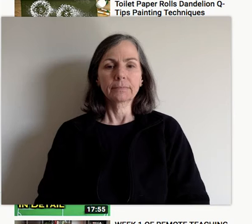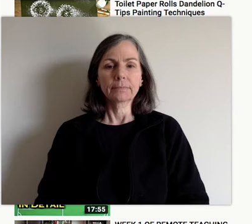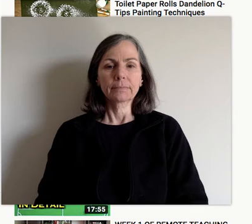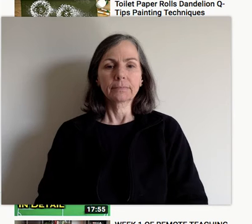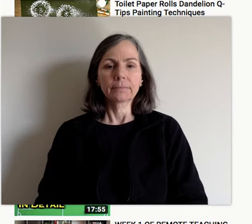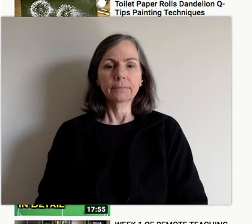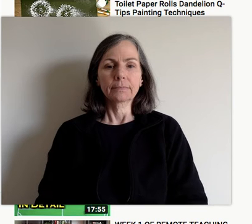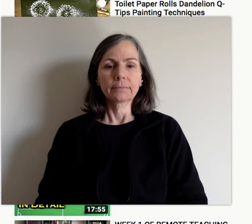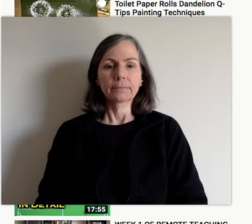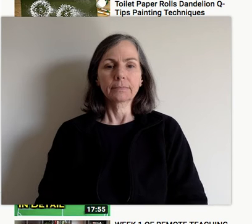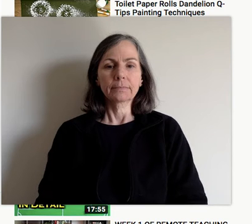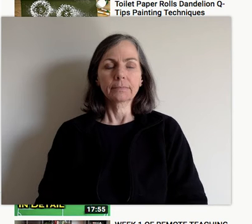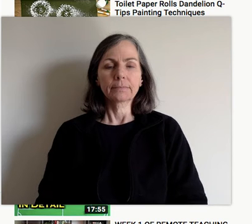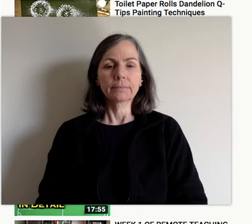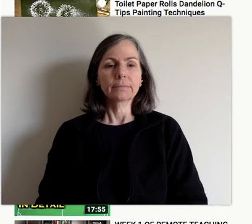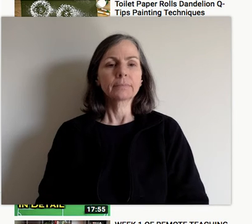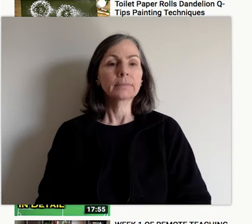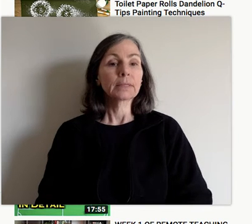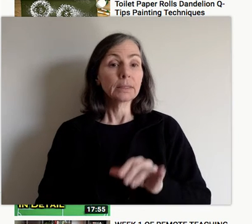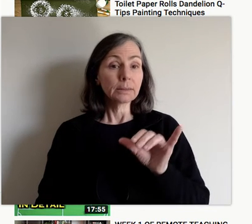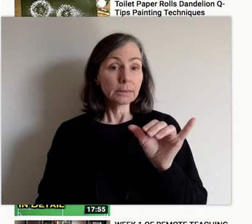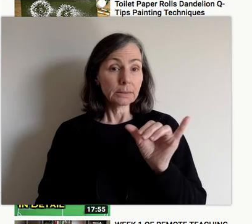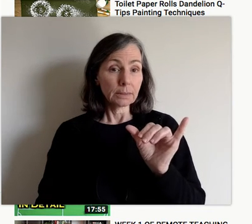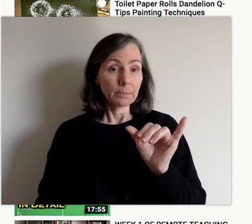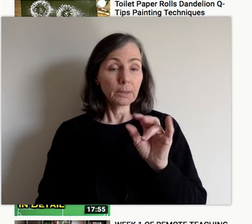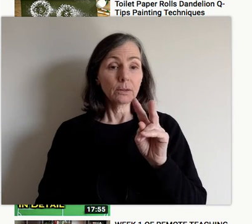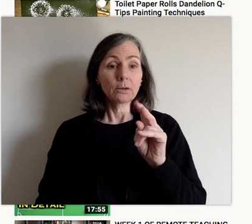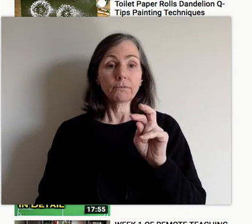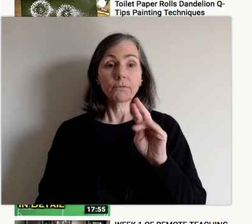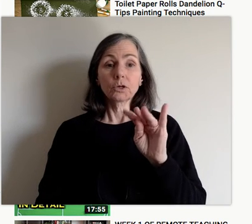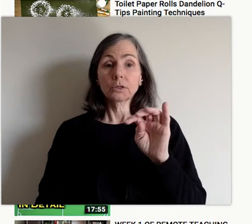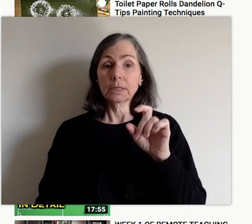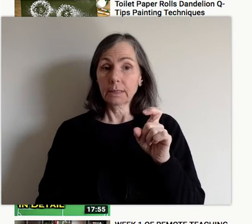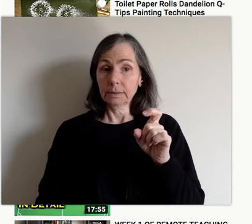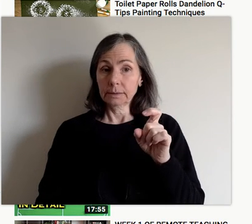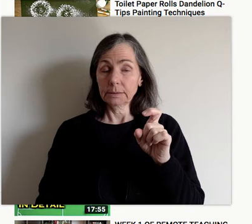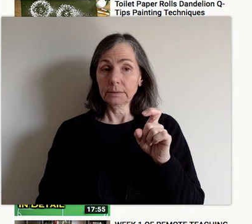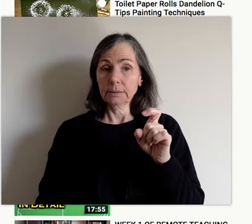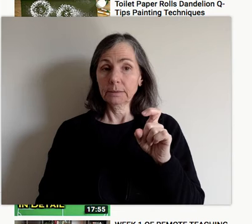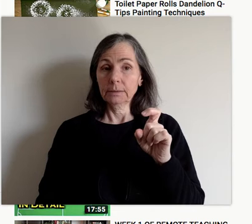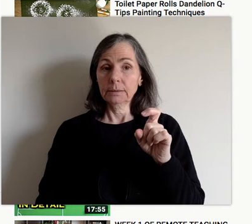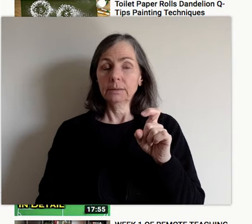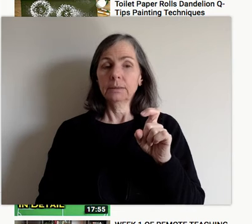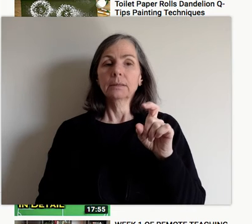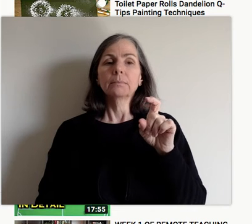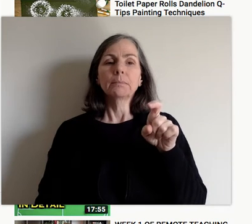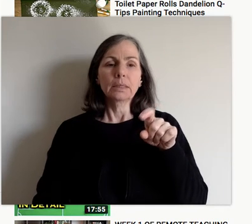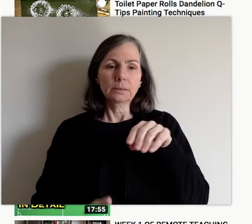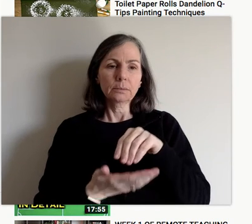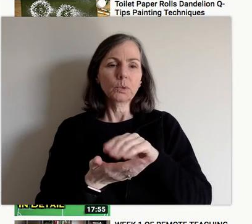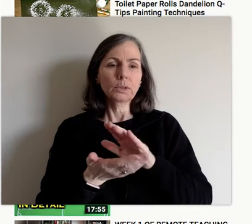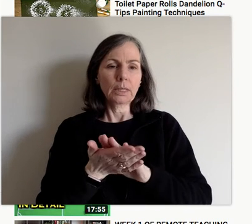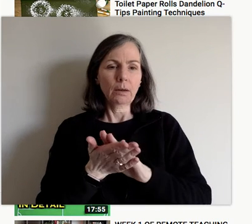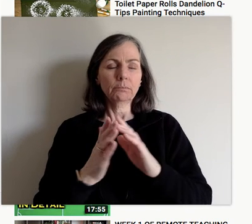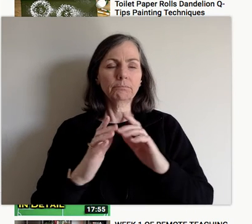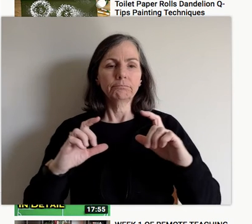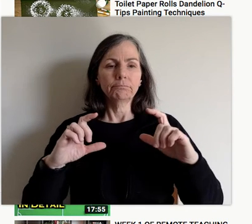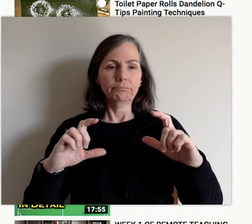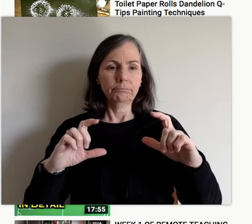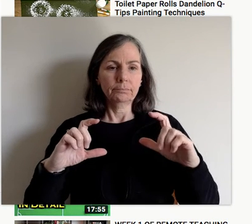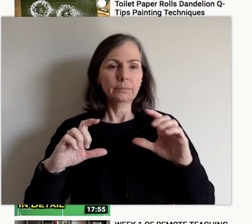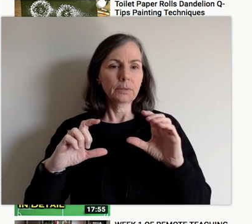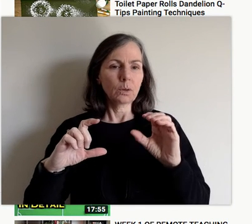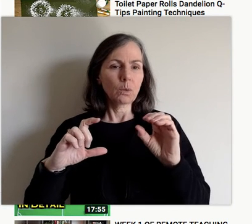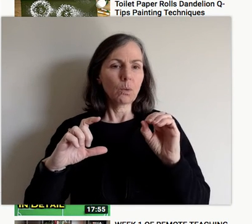Just like the vertex, we need to write down the